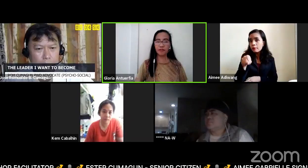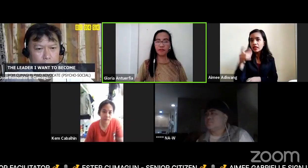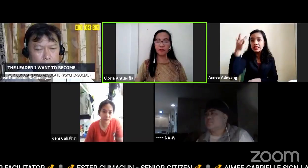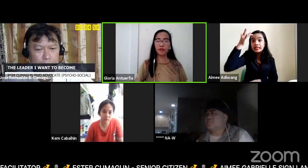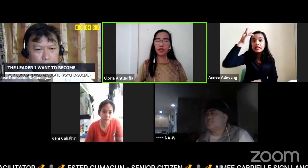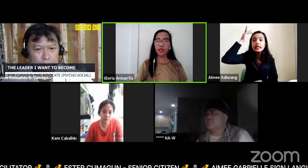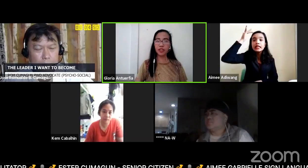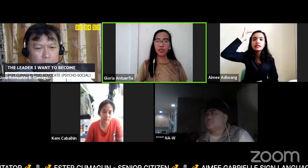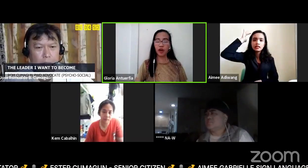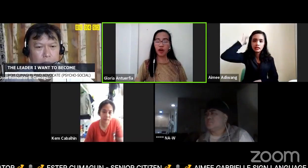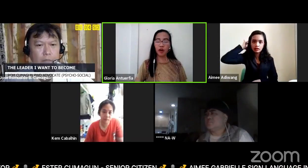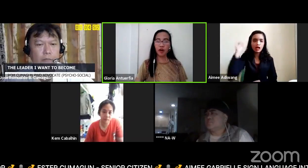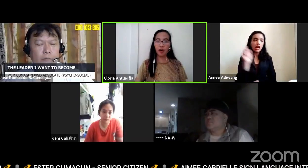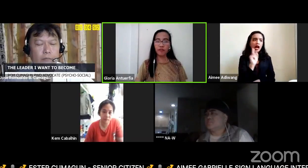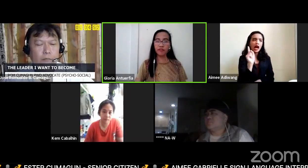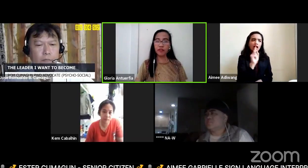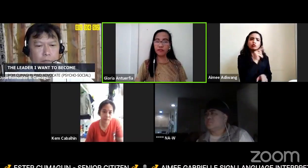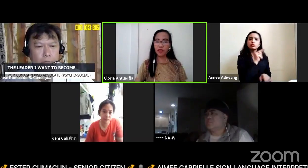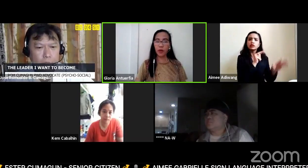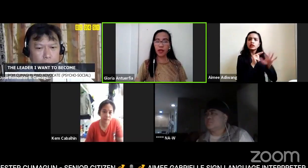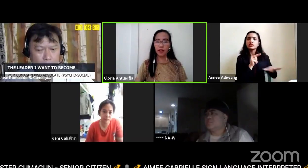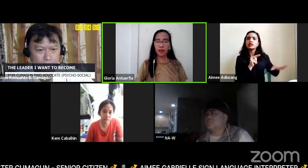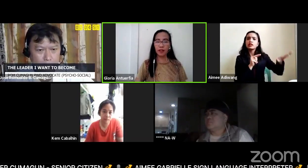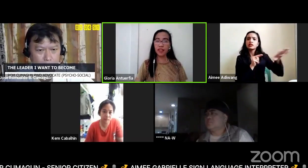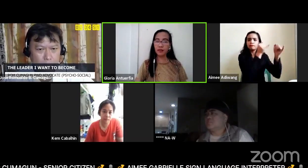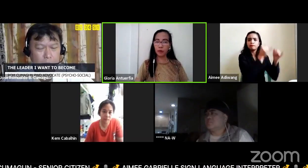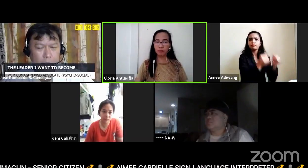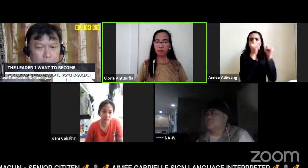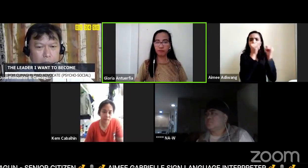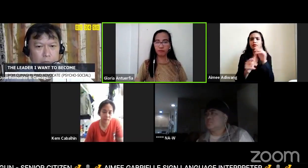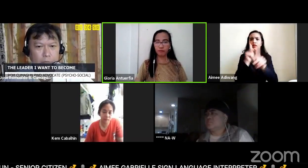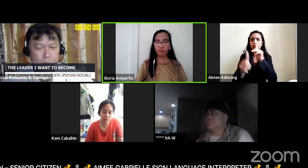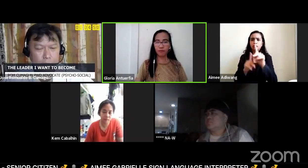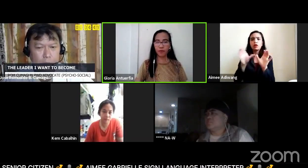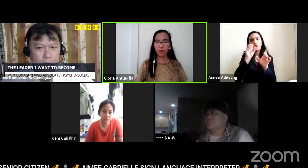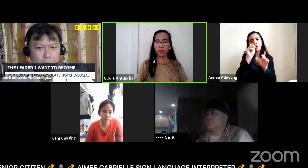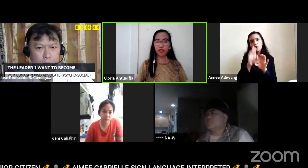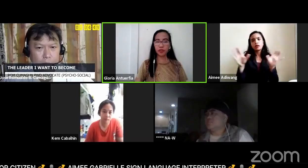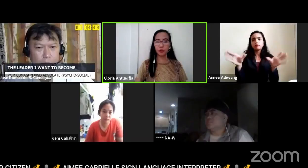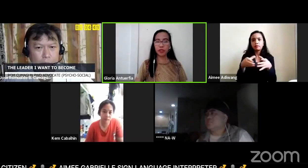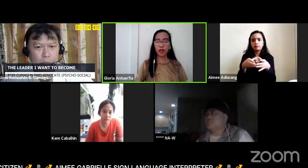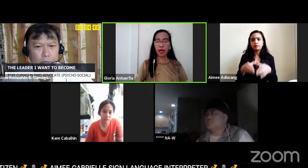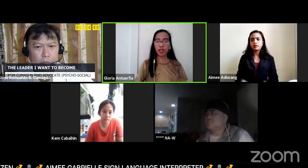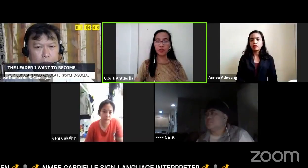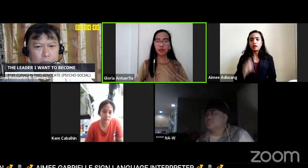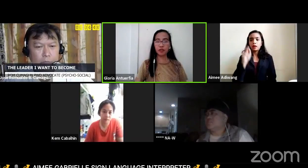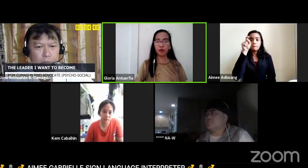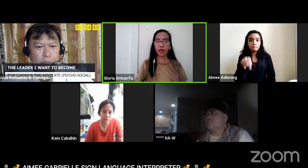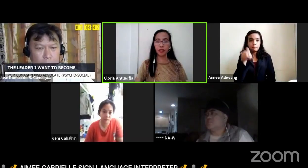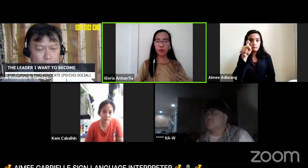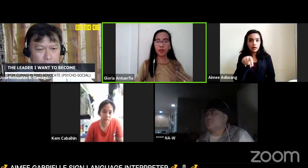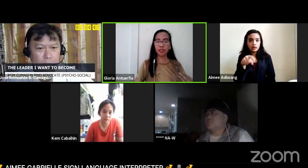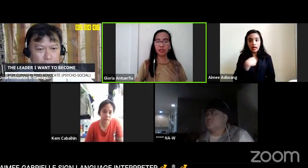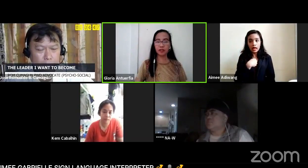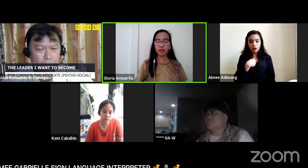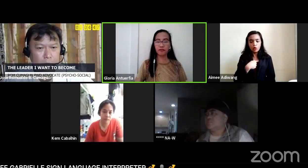sensitive enough to the needs of the individual in a group. So I should be sensitive